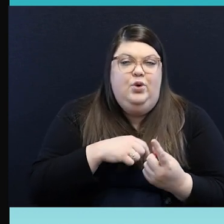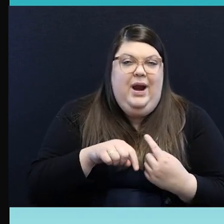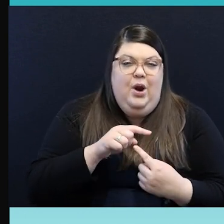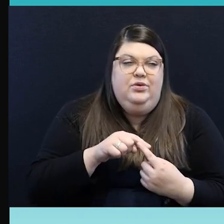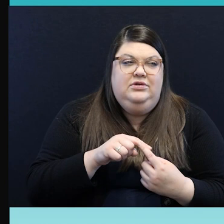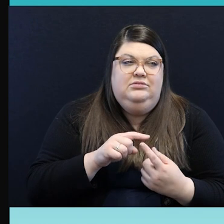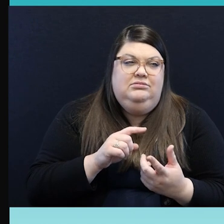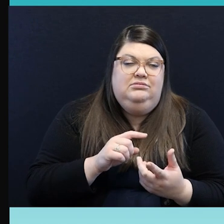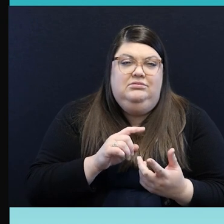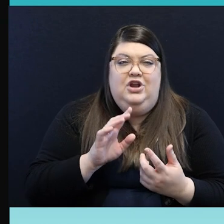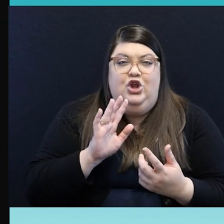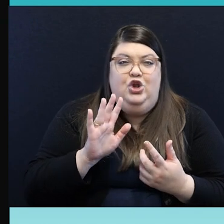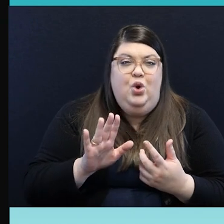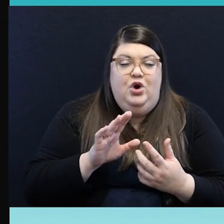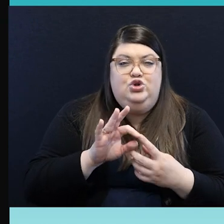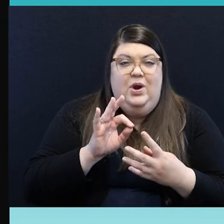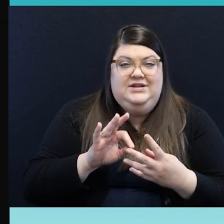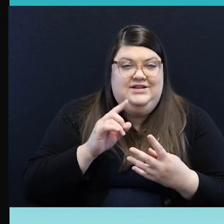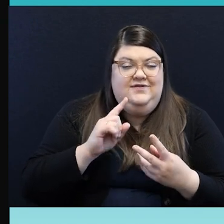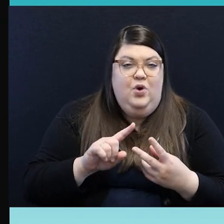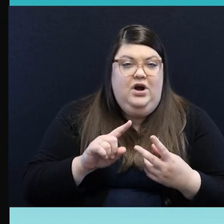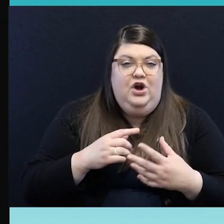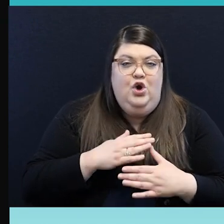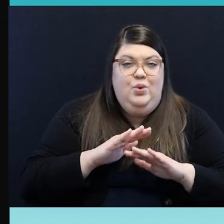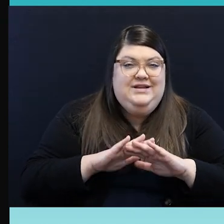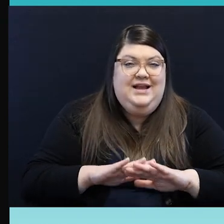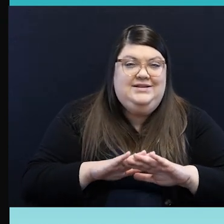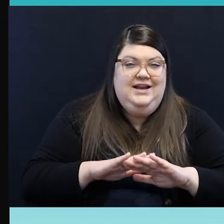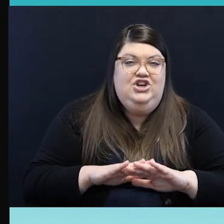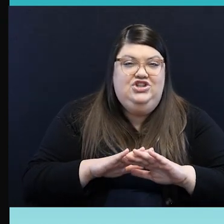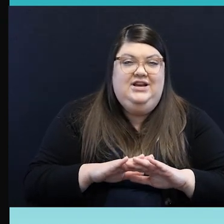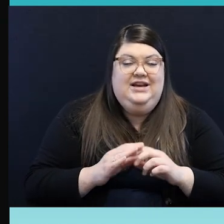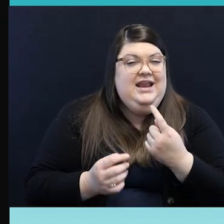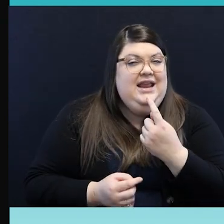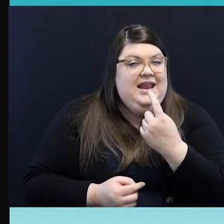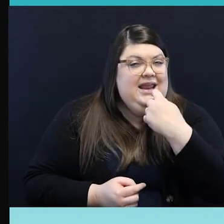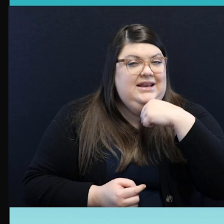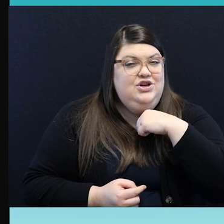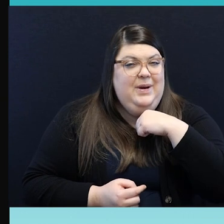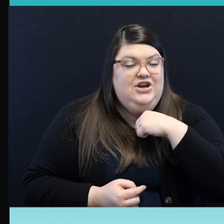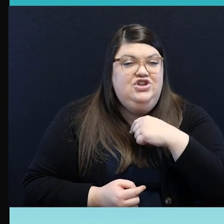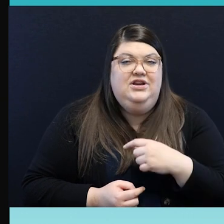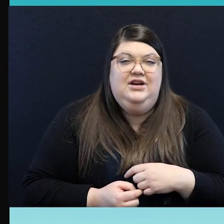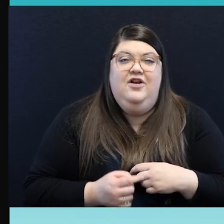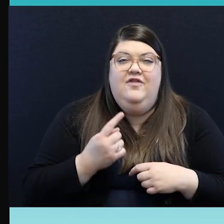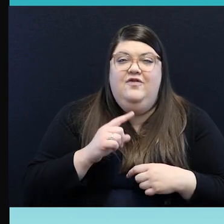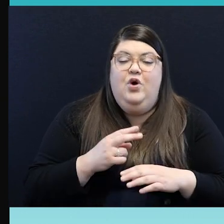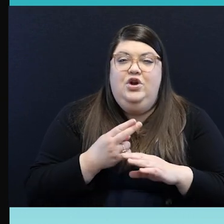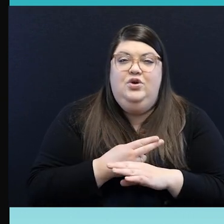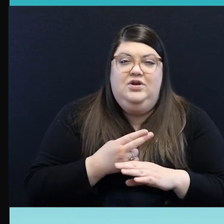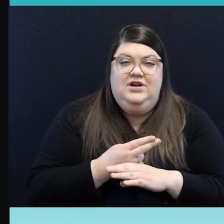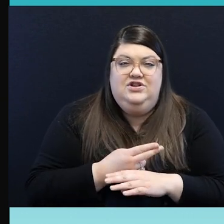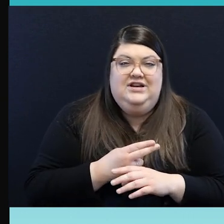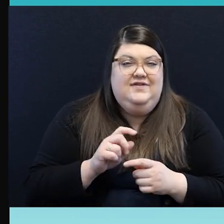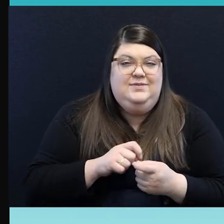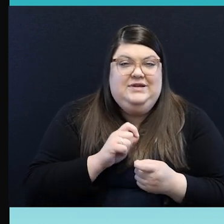around your choices for resuscitation, for intubation, for utilization